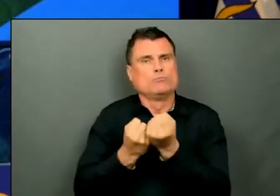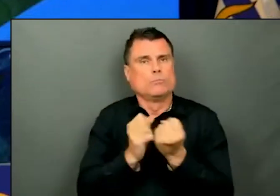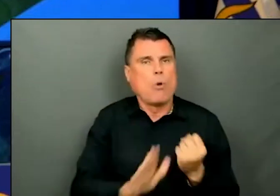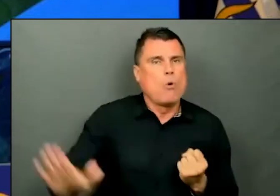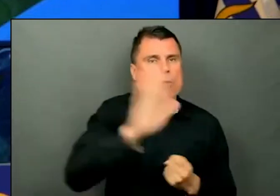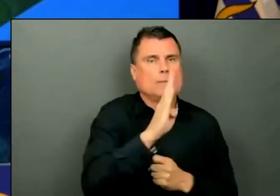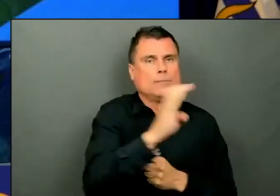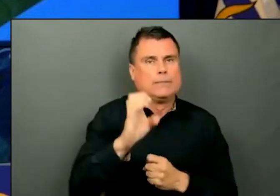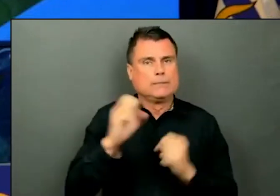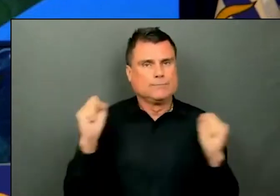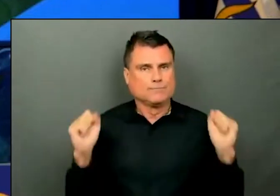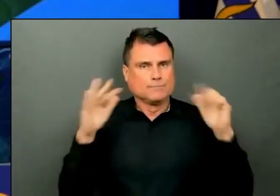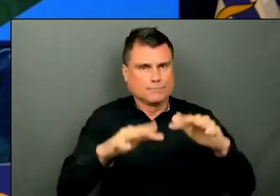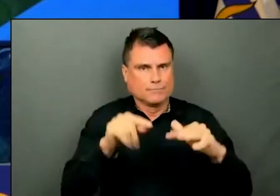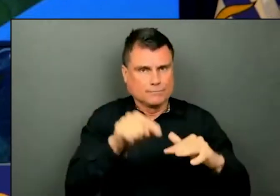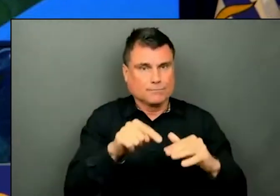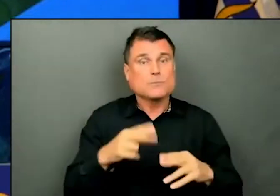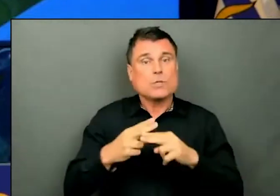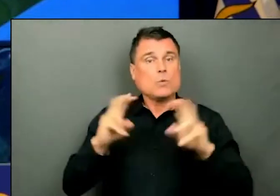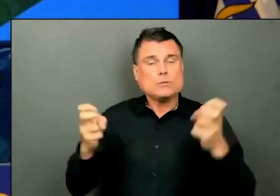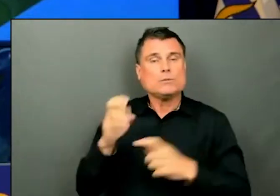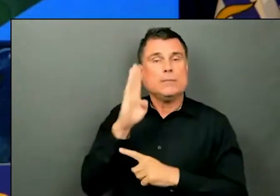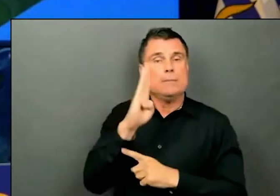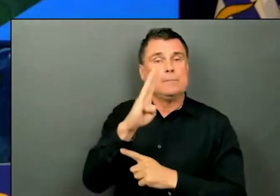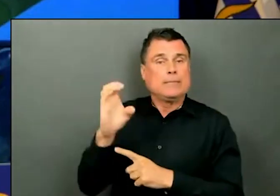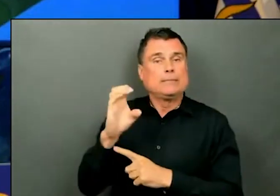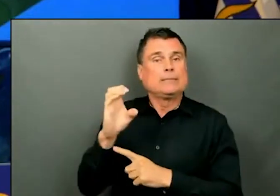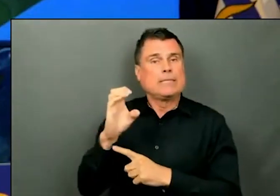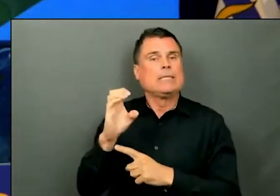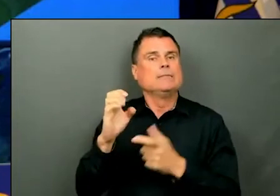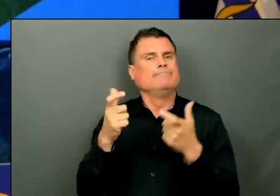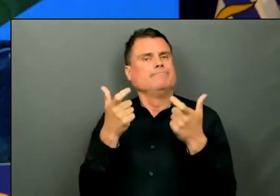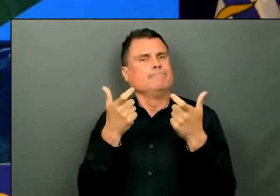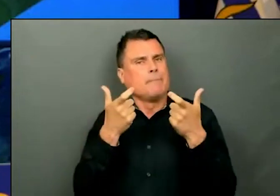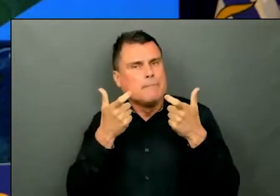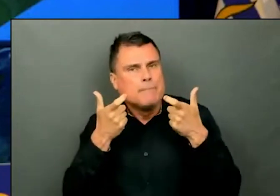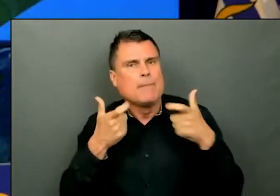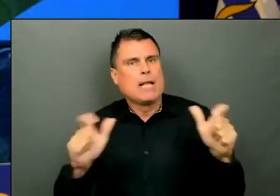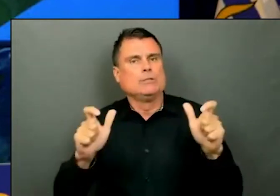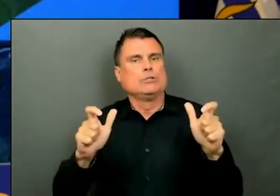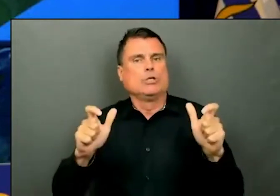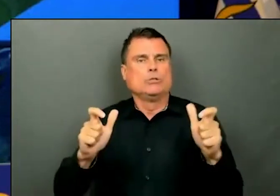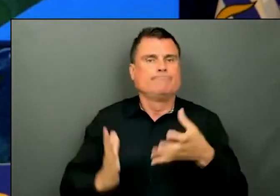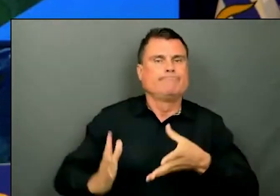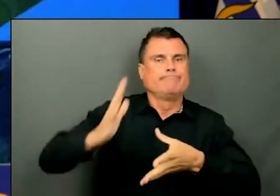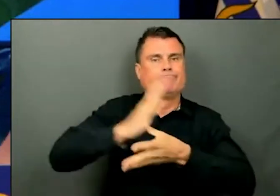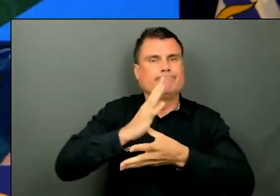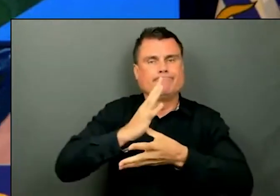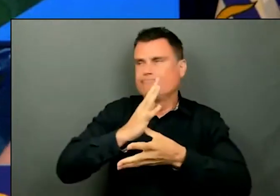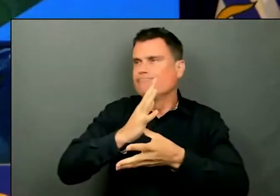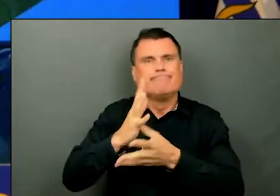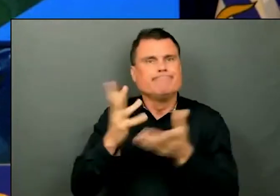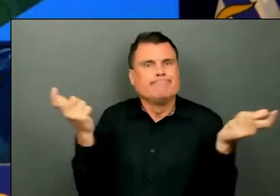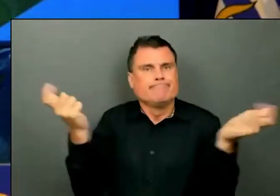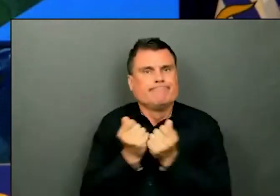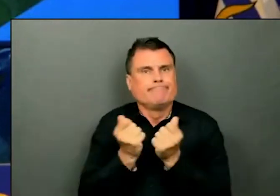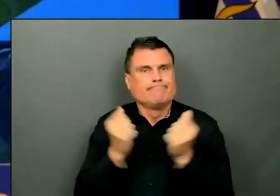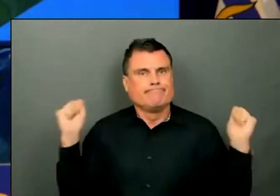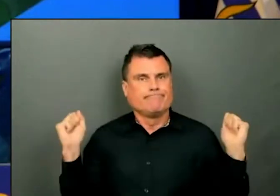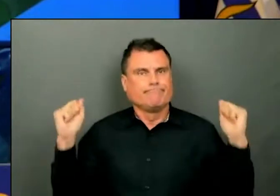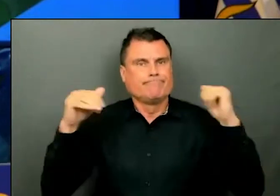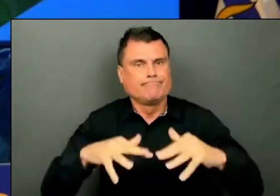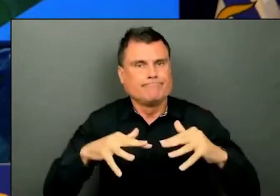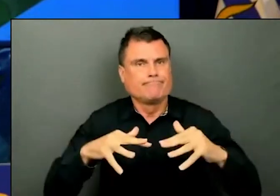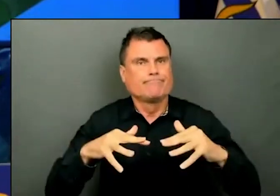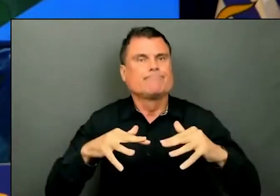Attractions Program will provide a total of up to $50 million to sites right across British Columbia. And that will include,